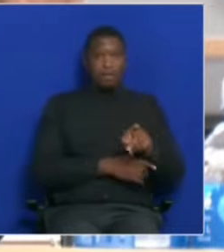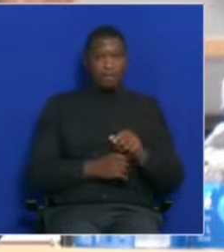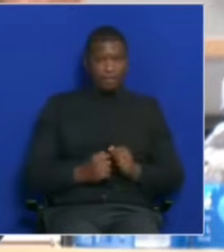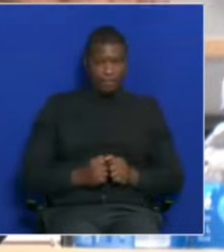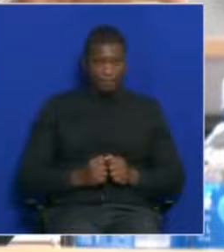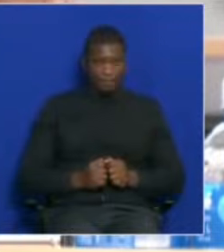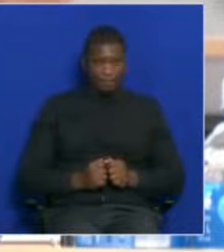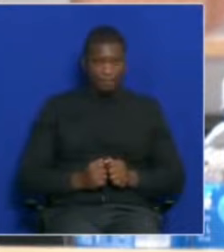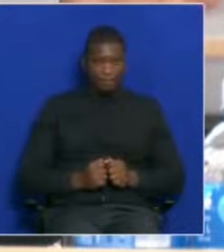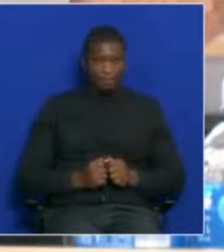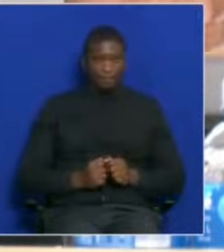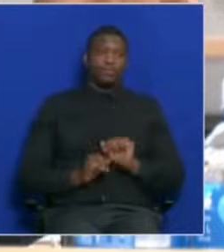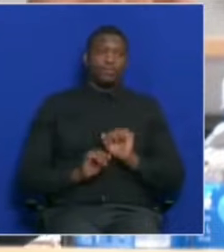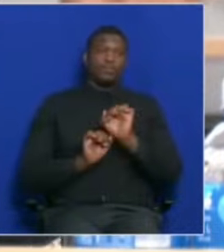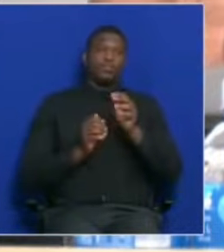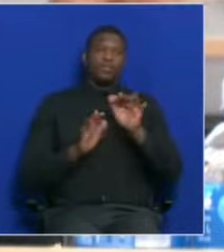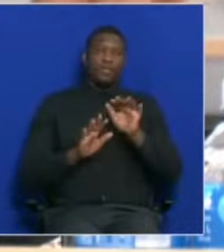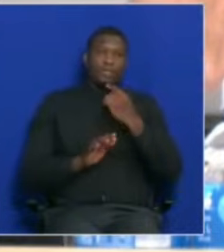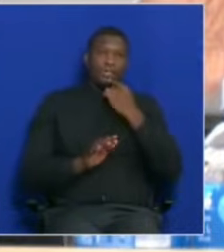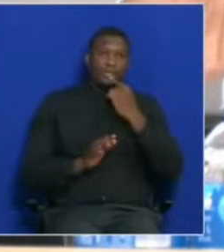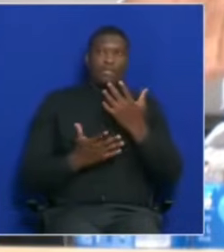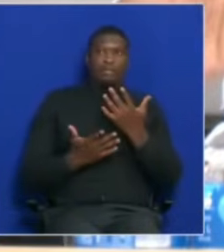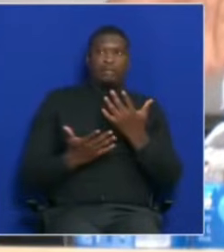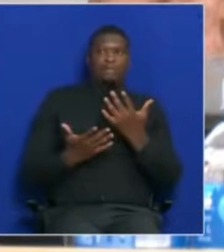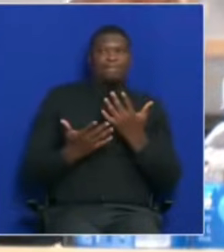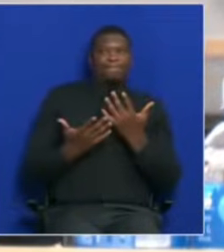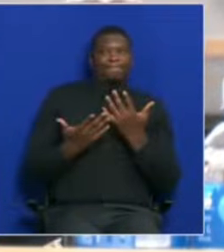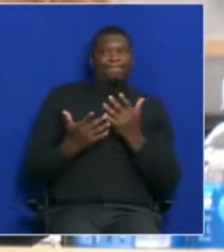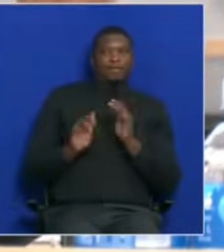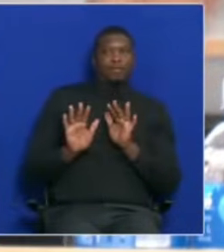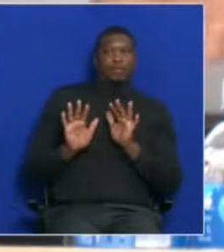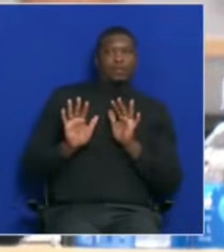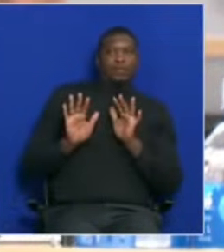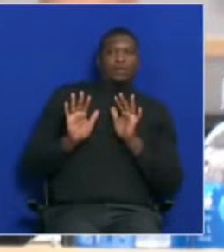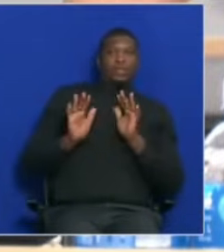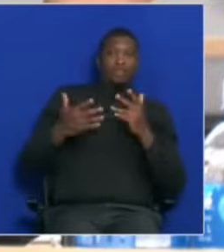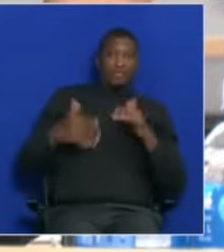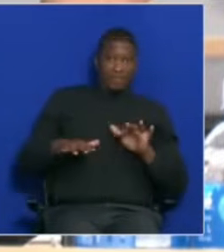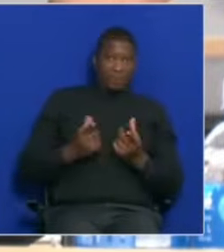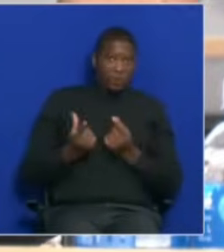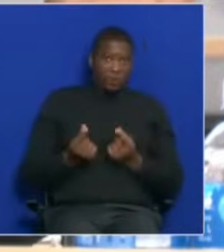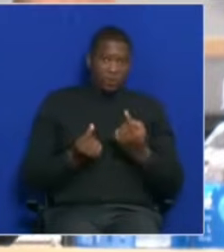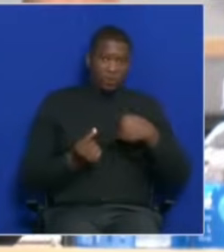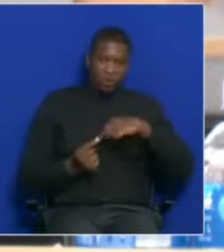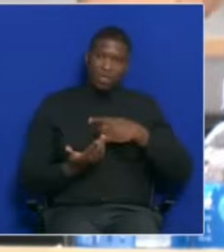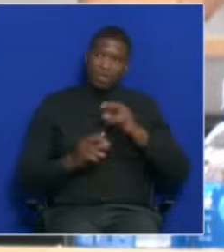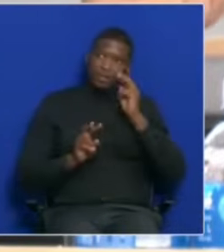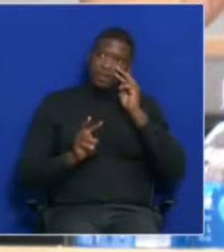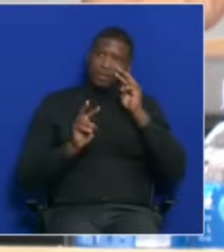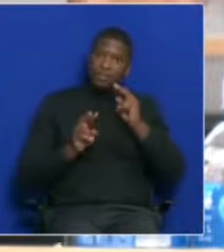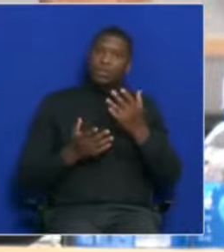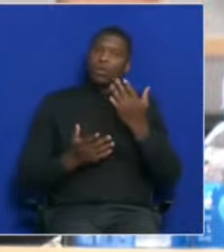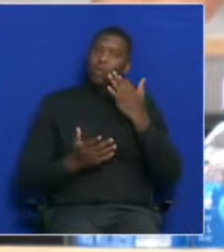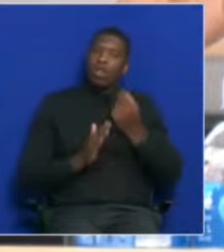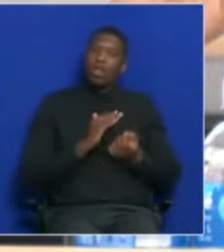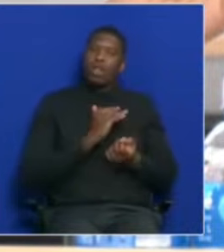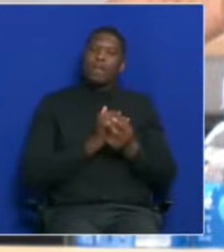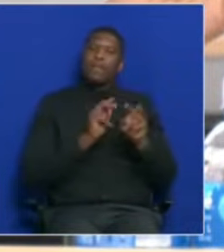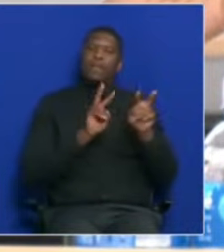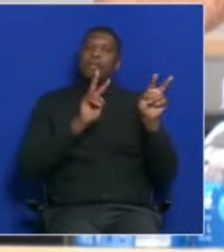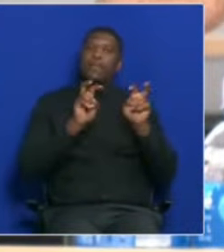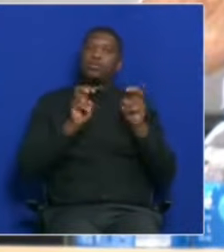you shrugged your shoulders, and we've had evidence as well that where matters have been escalated to the